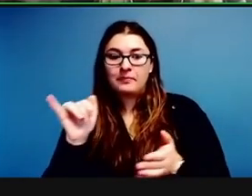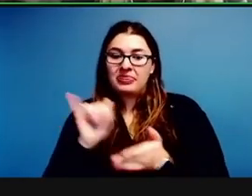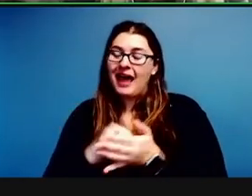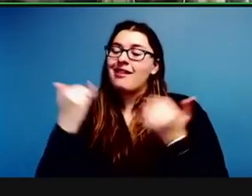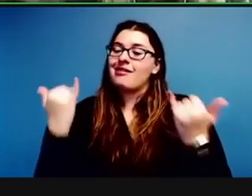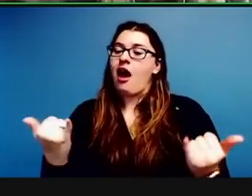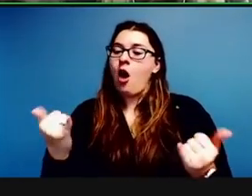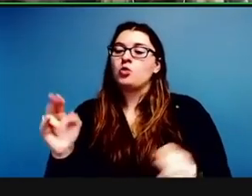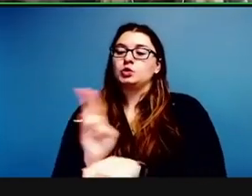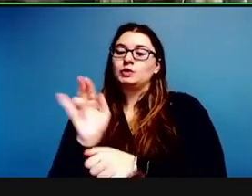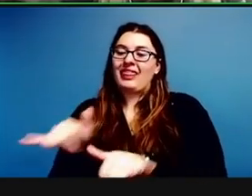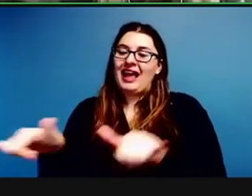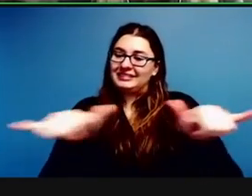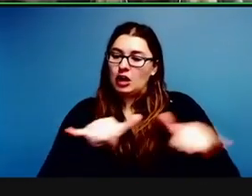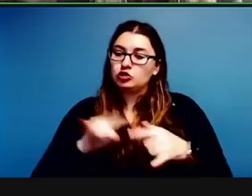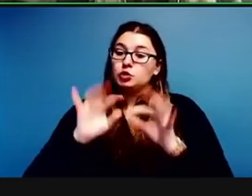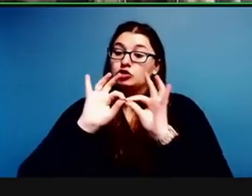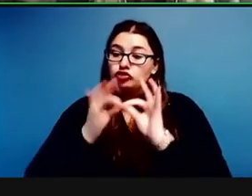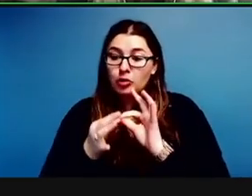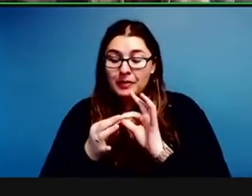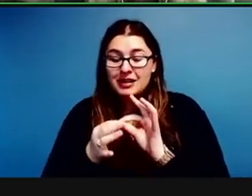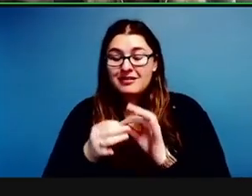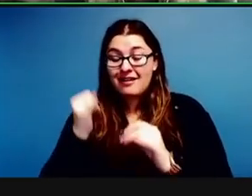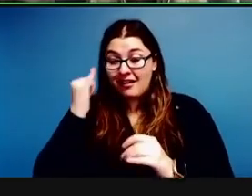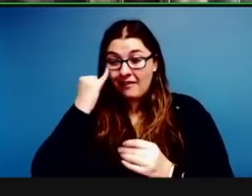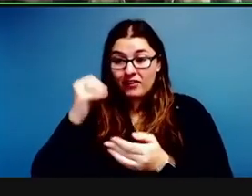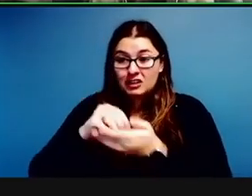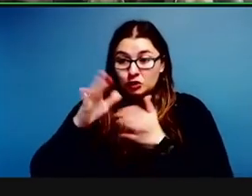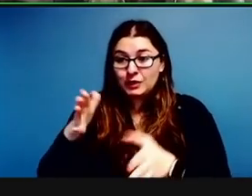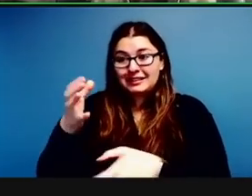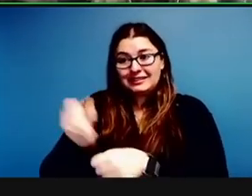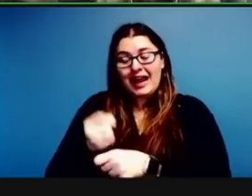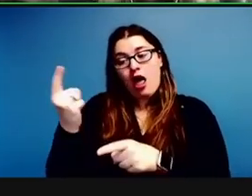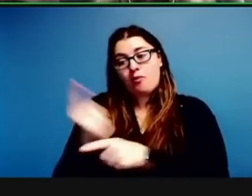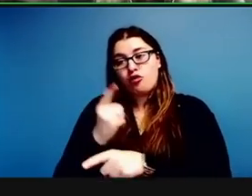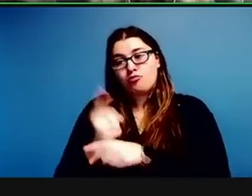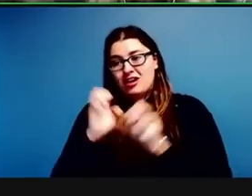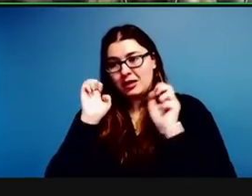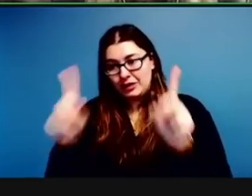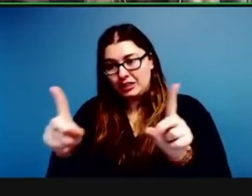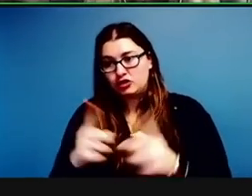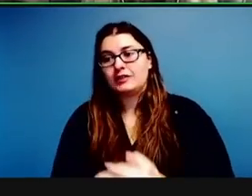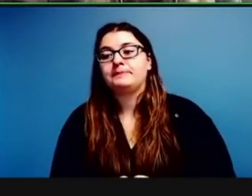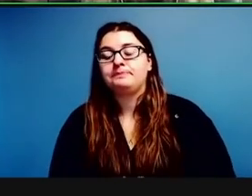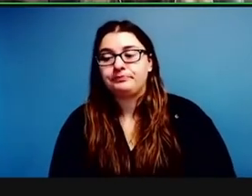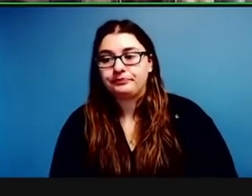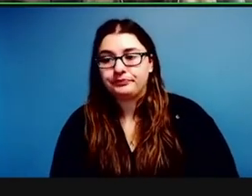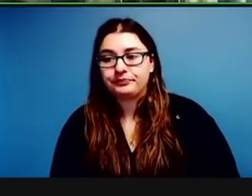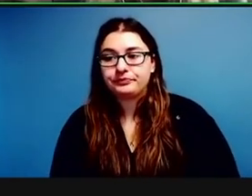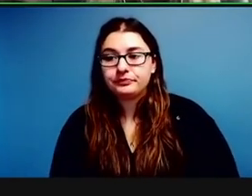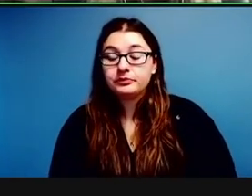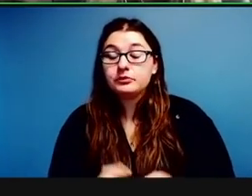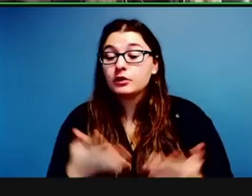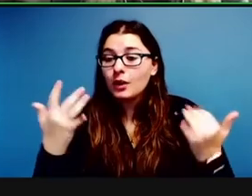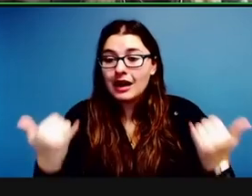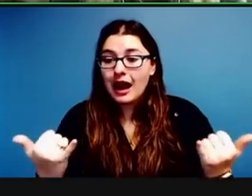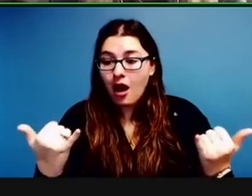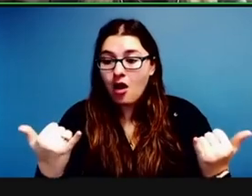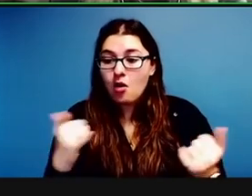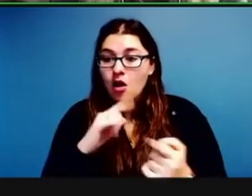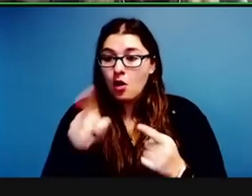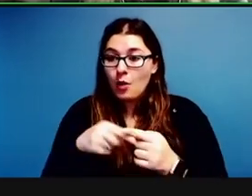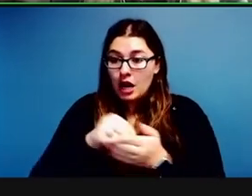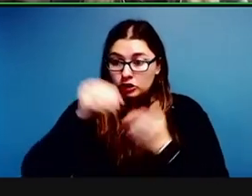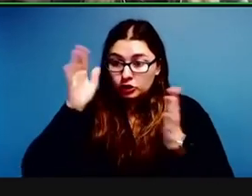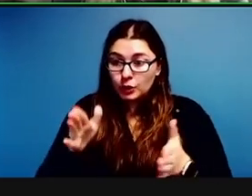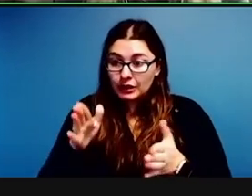now use to interpret whether or not a student is getting an appropriate education. So now when a student